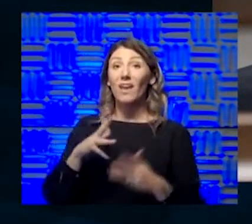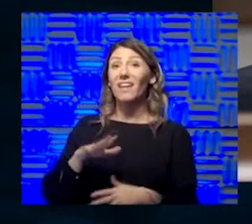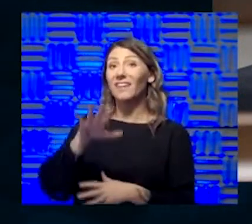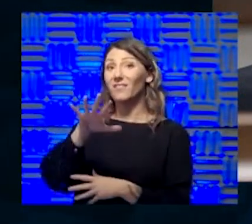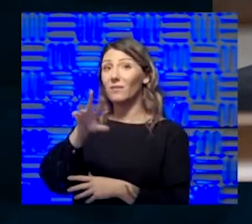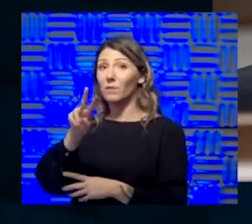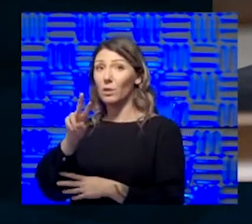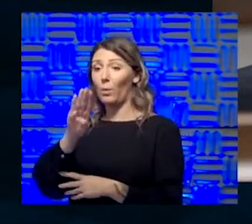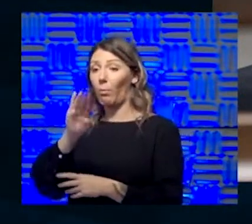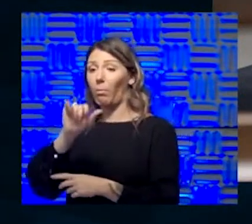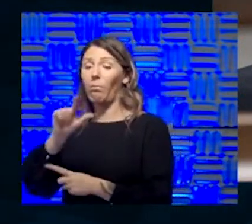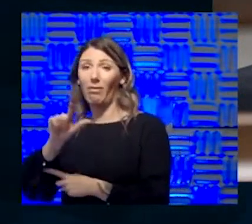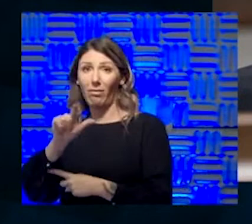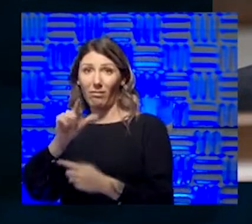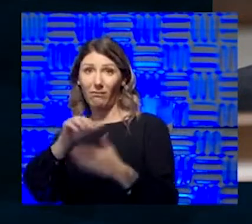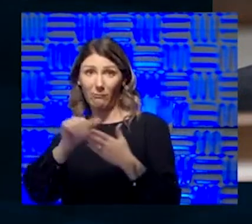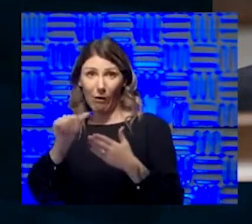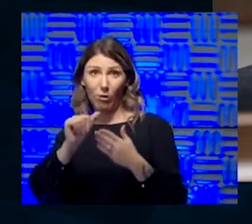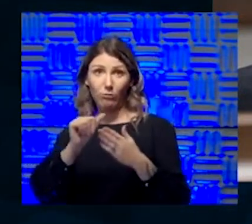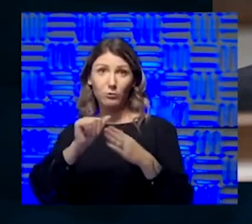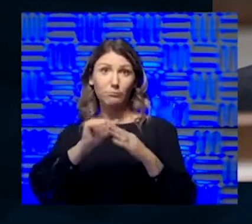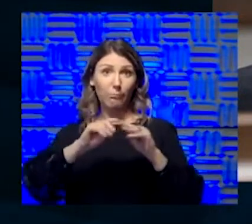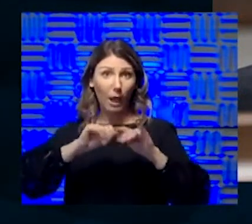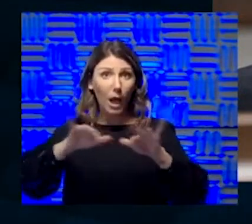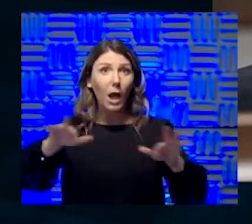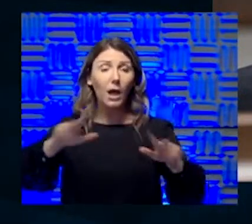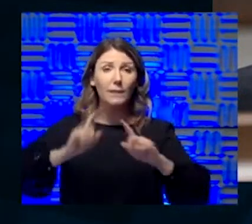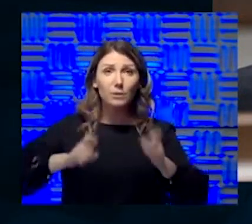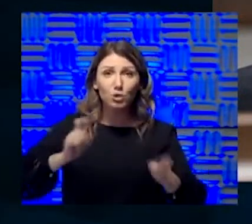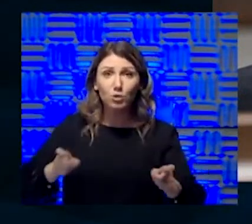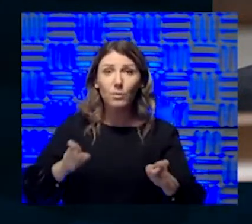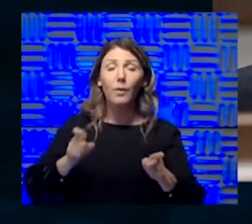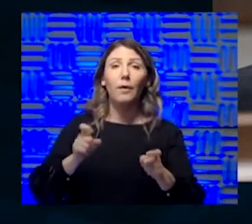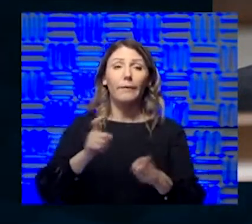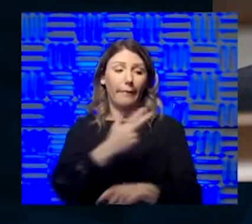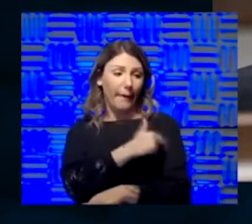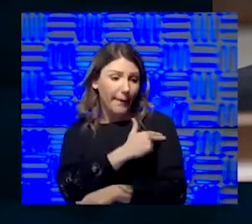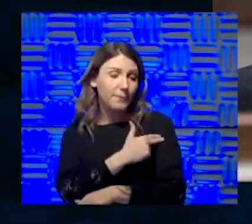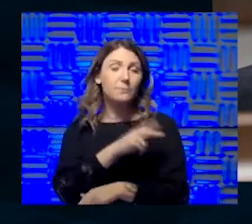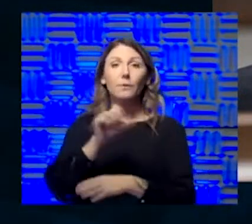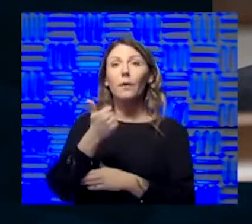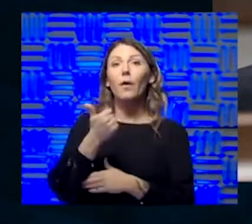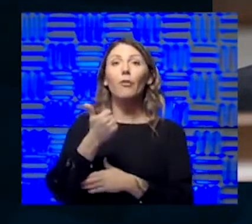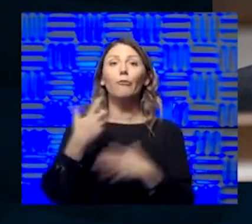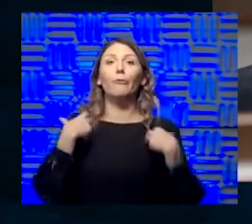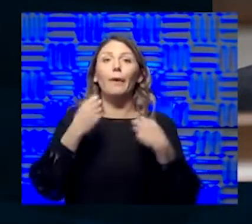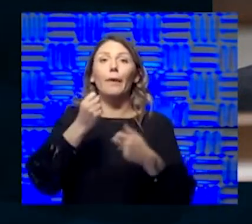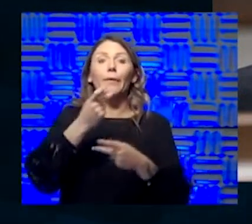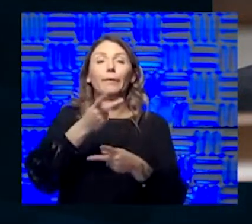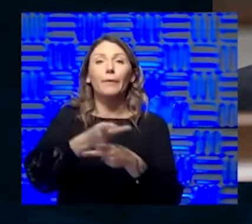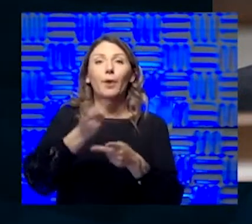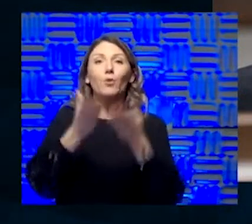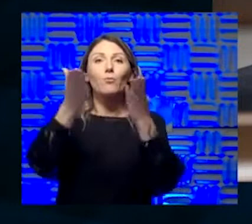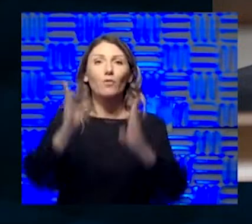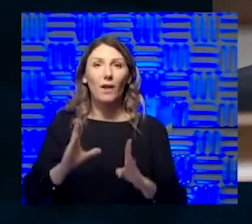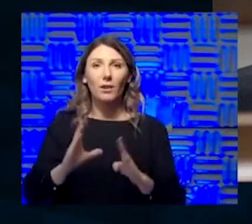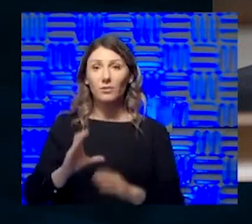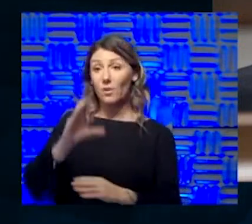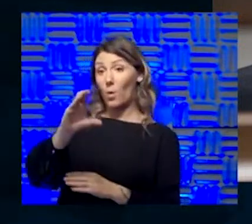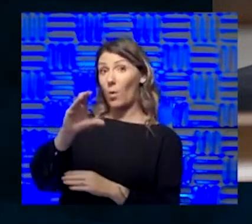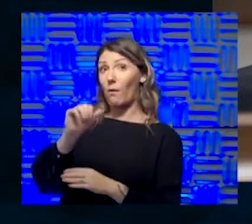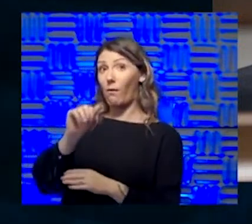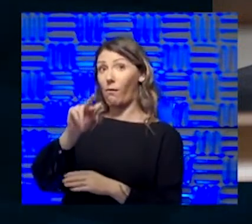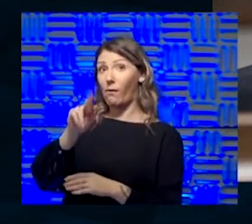has been distributed, advancing that money to hospitals and other healthcare providers across Kansas and the country. So the CARES Act has